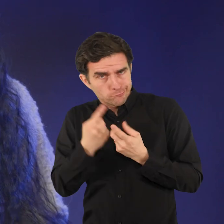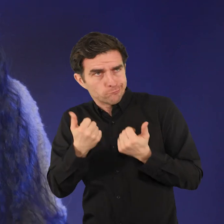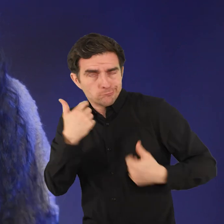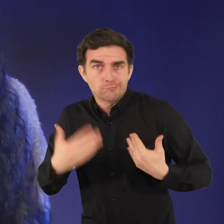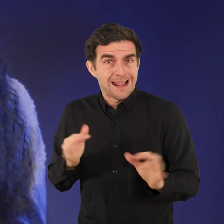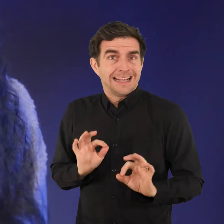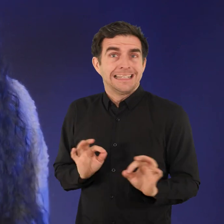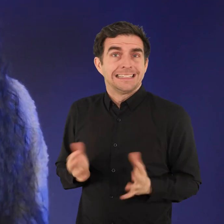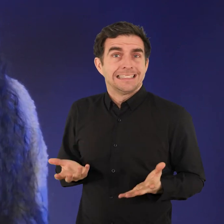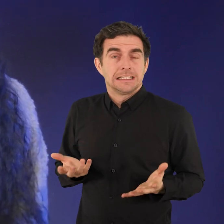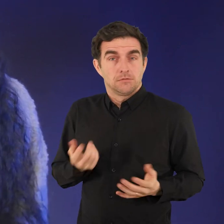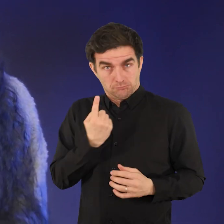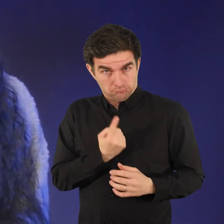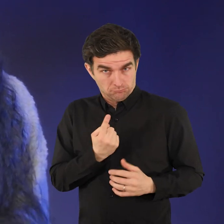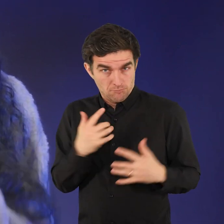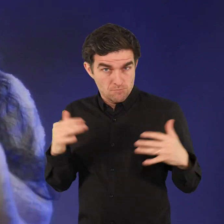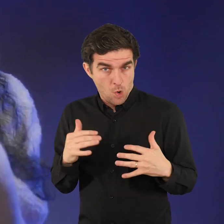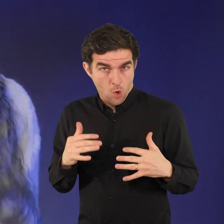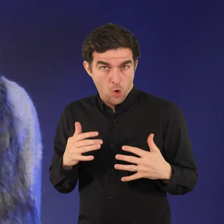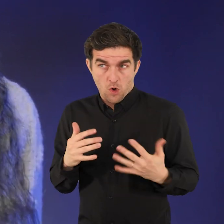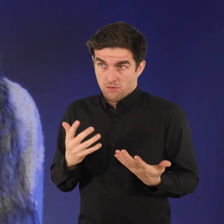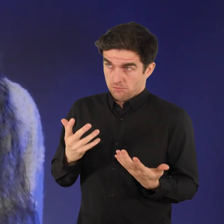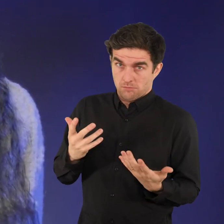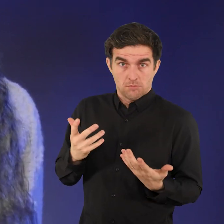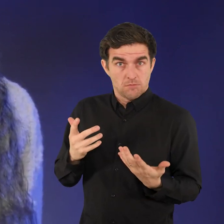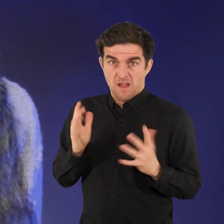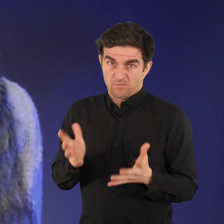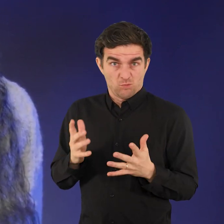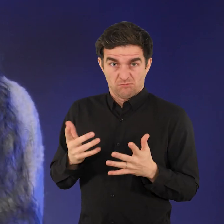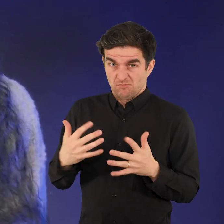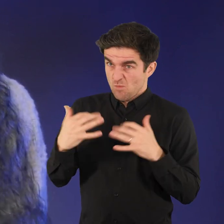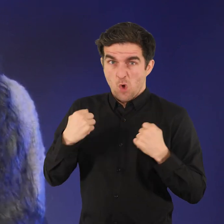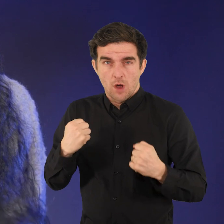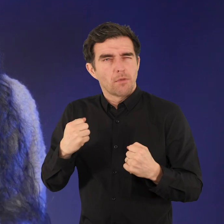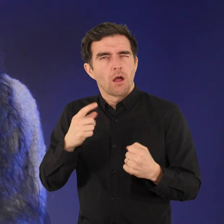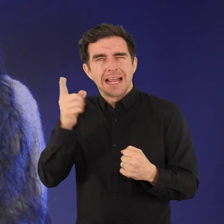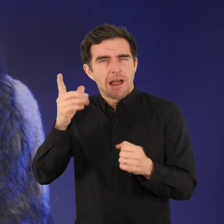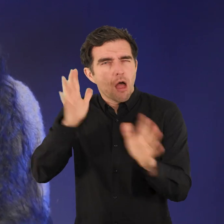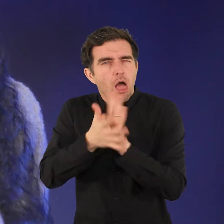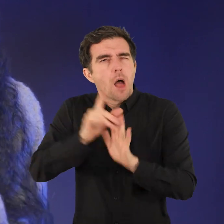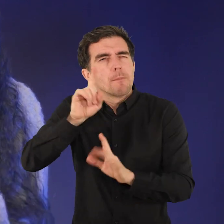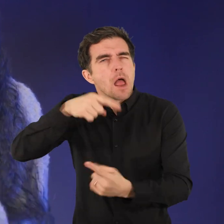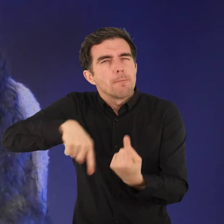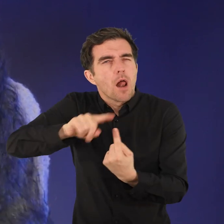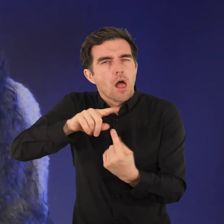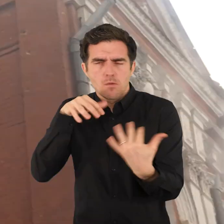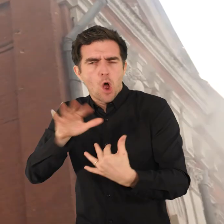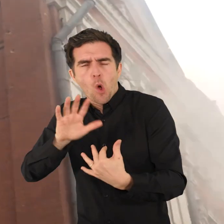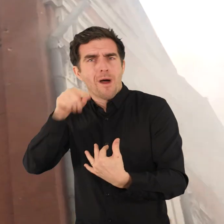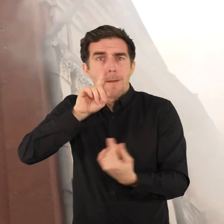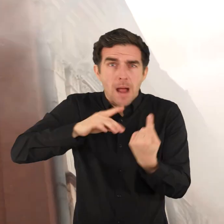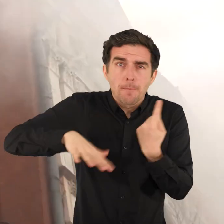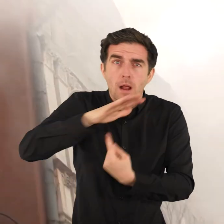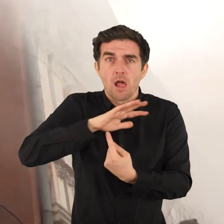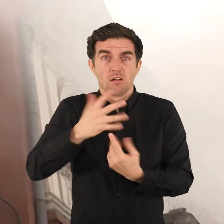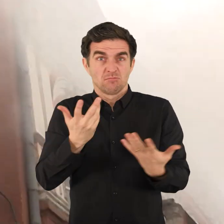As I said, if you're a warrior, fight against a warrior. But he is basically fighting against civilians as